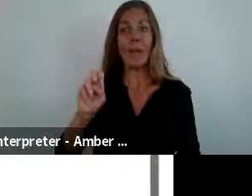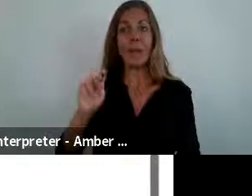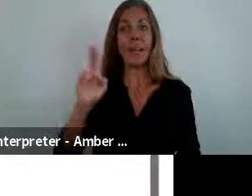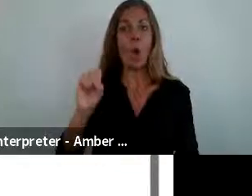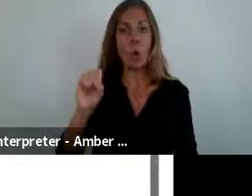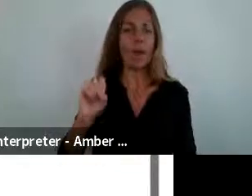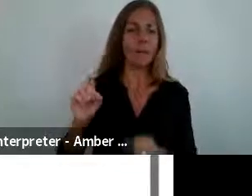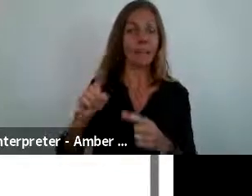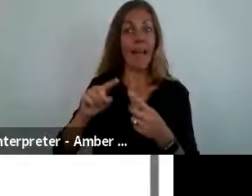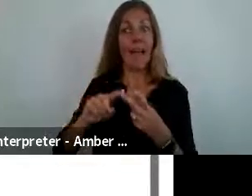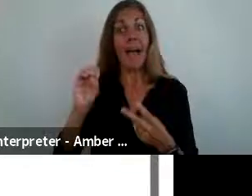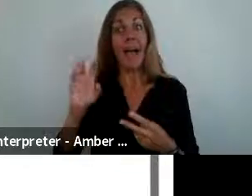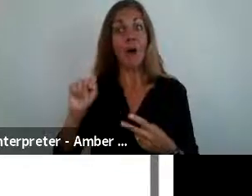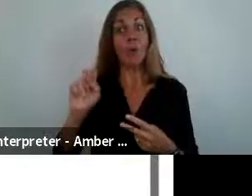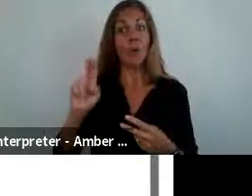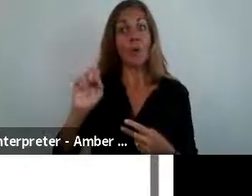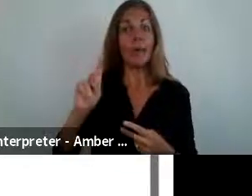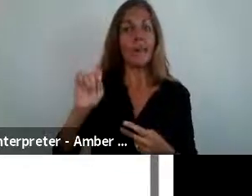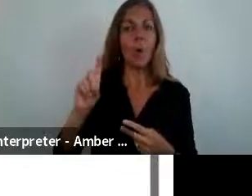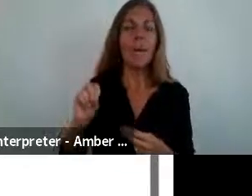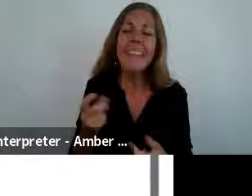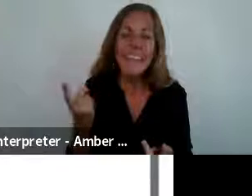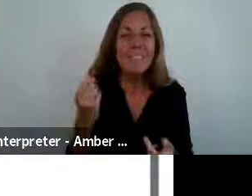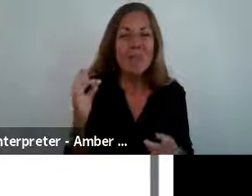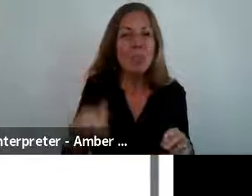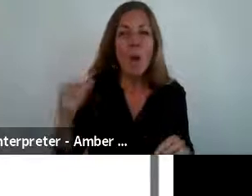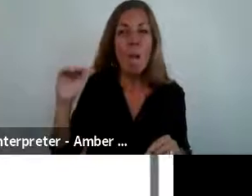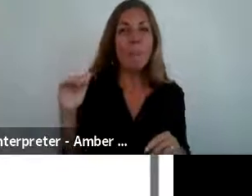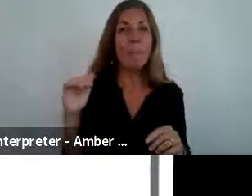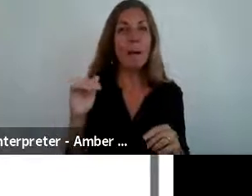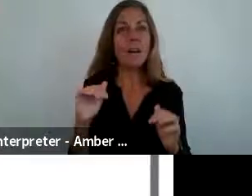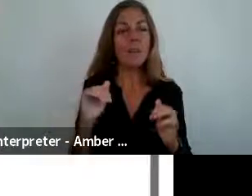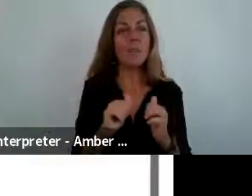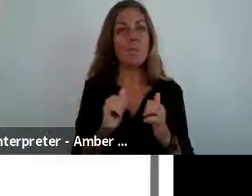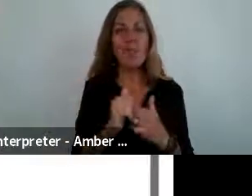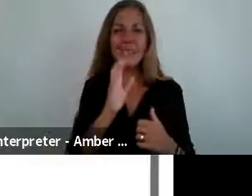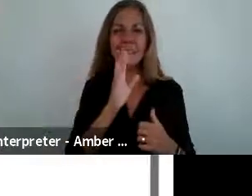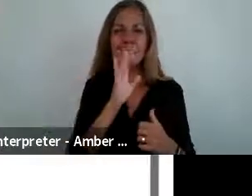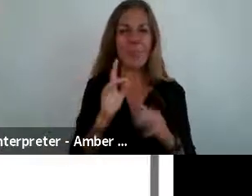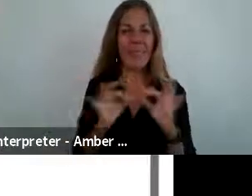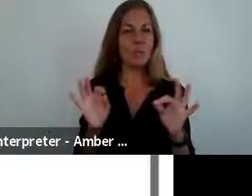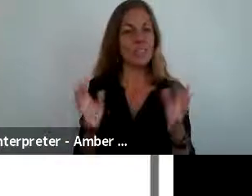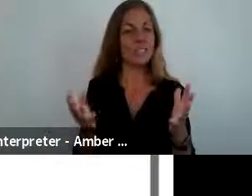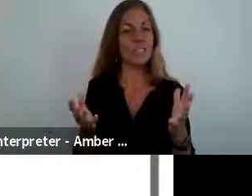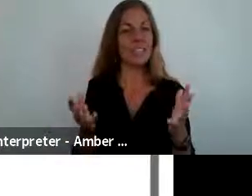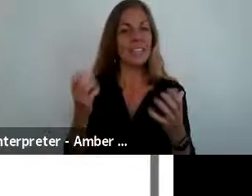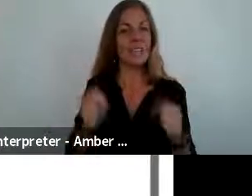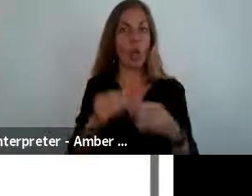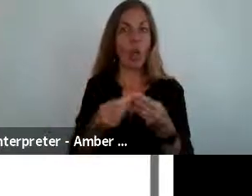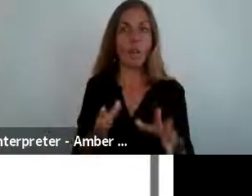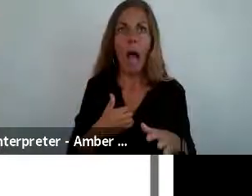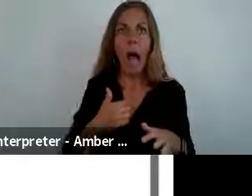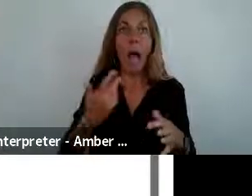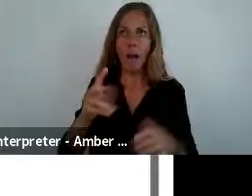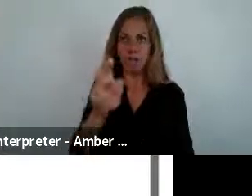lost if you are, you know, someone that grew up with spoken language. And for me, like, I have to translate everything in my head